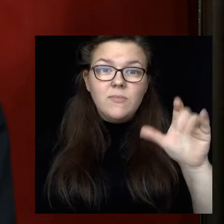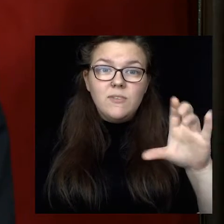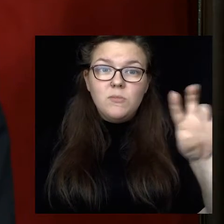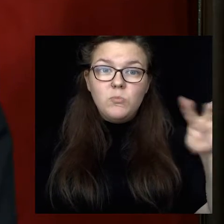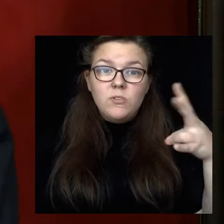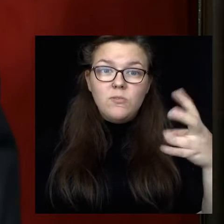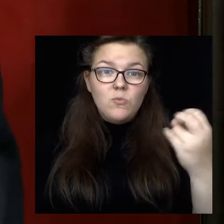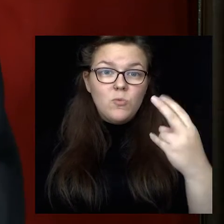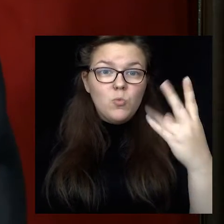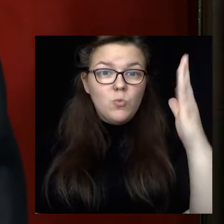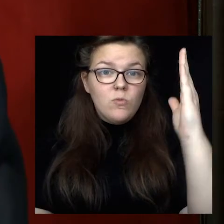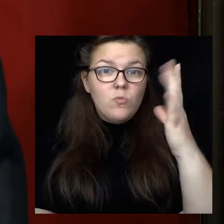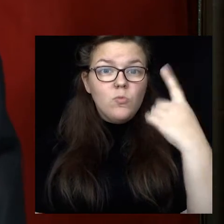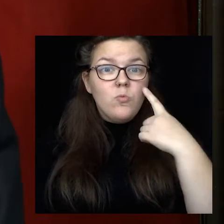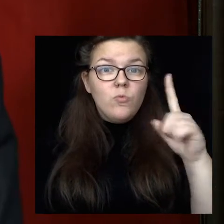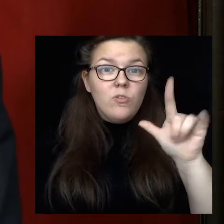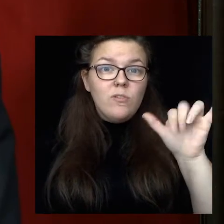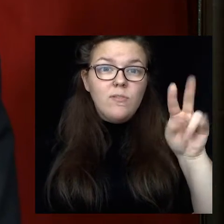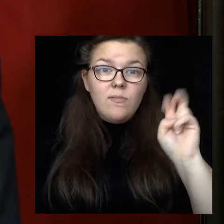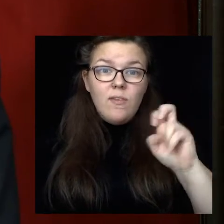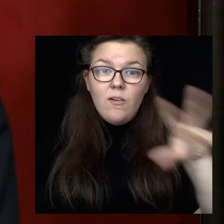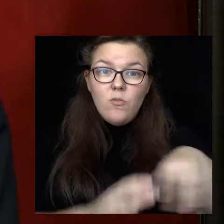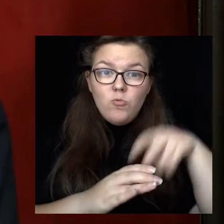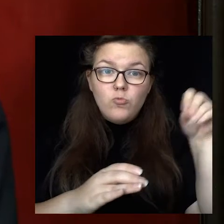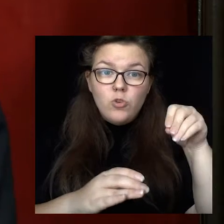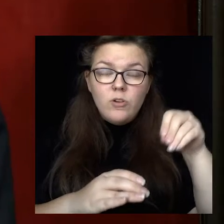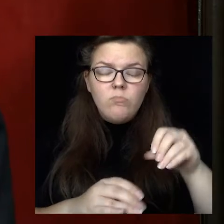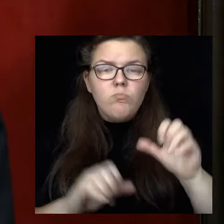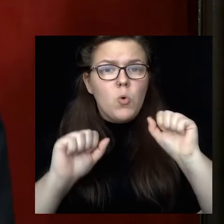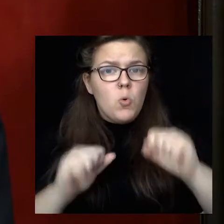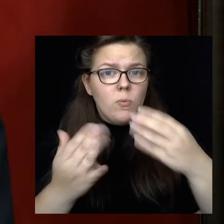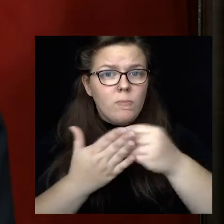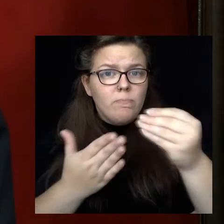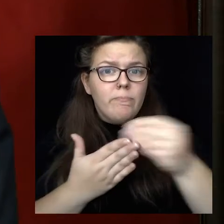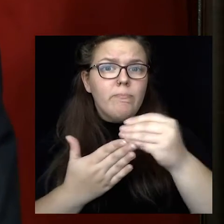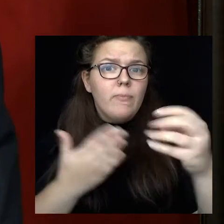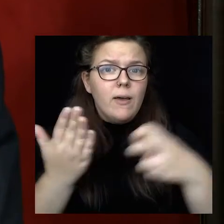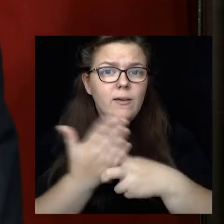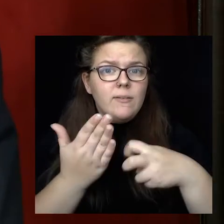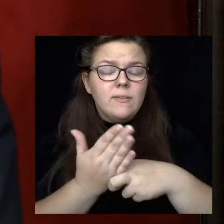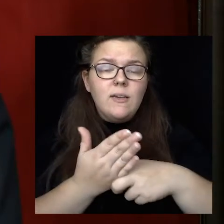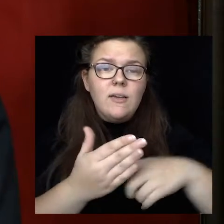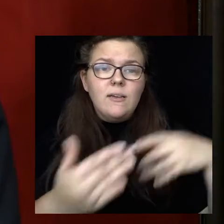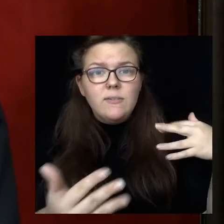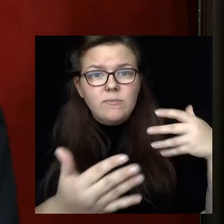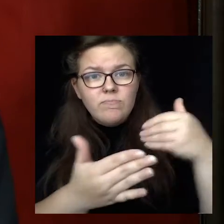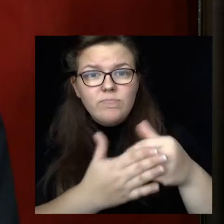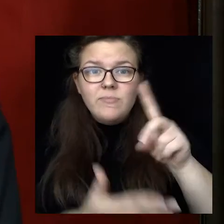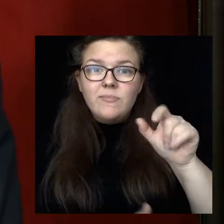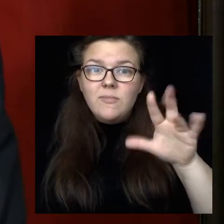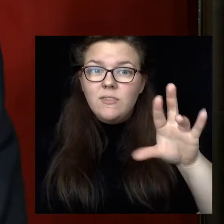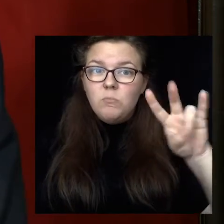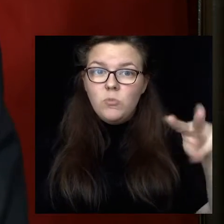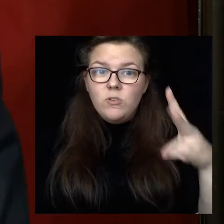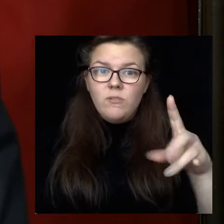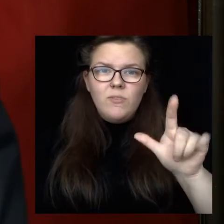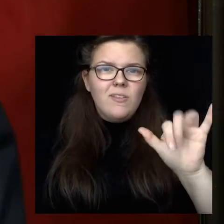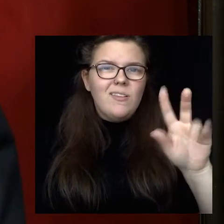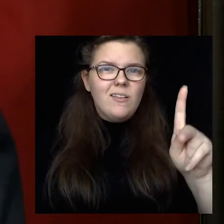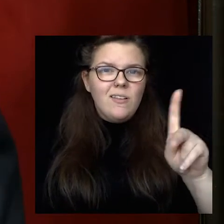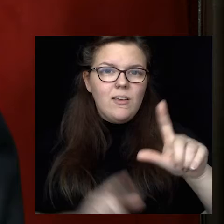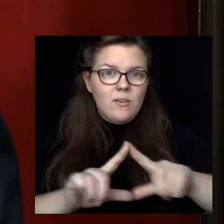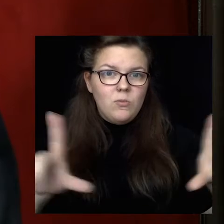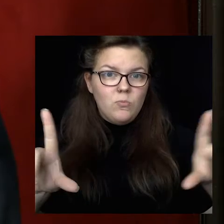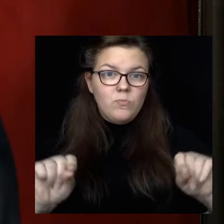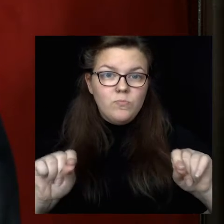at 12 noon for our live drawing. Until then, get your ticket or tickets at the link shown